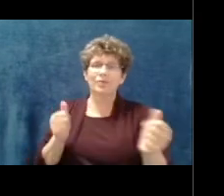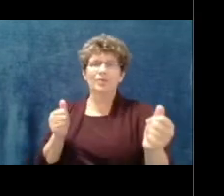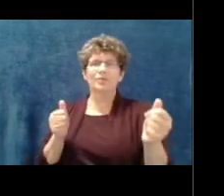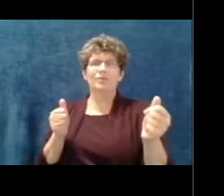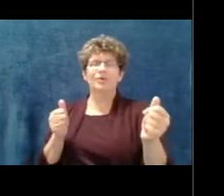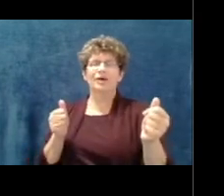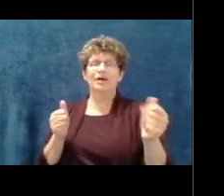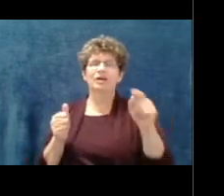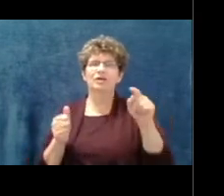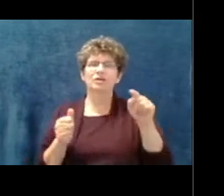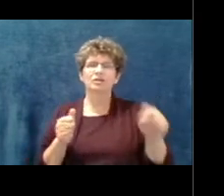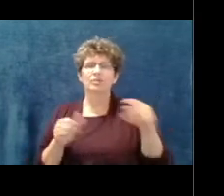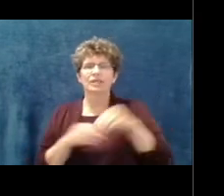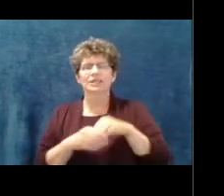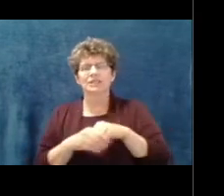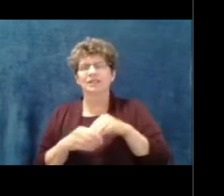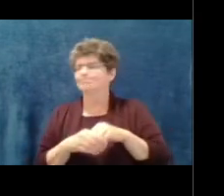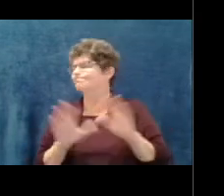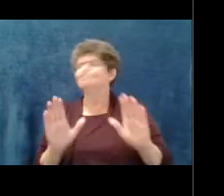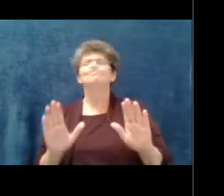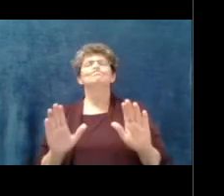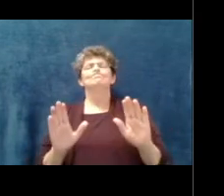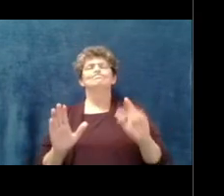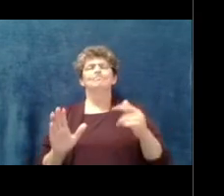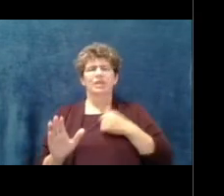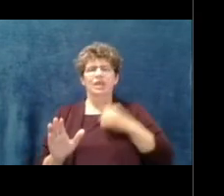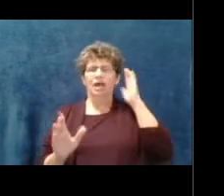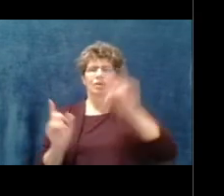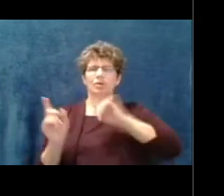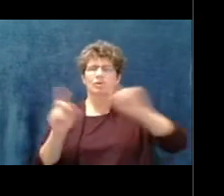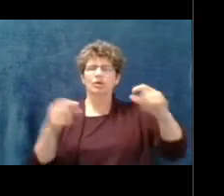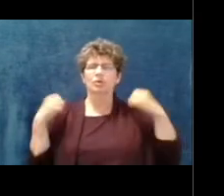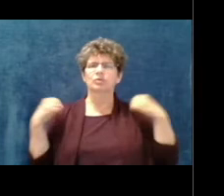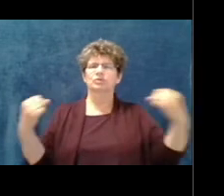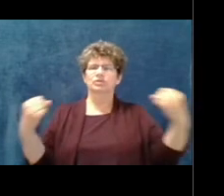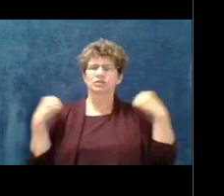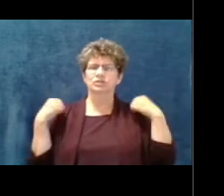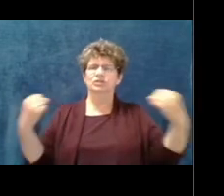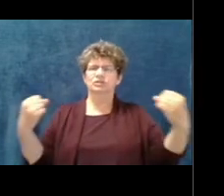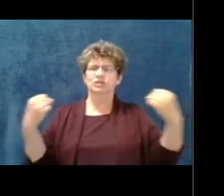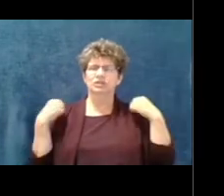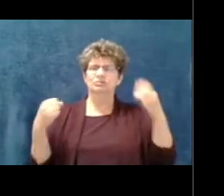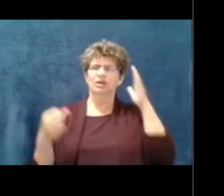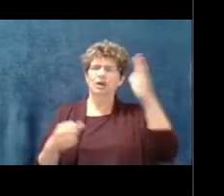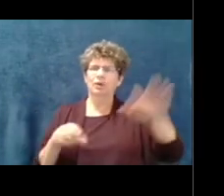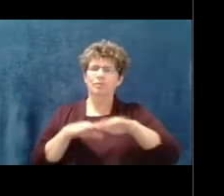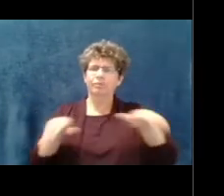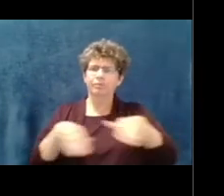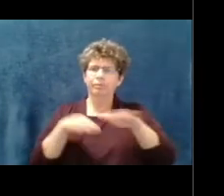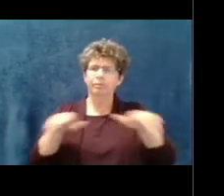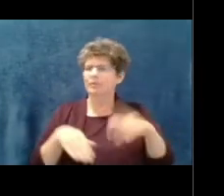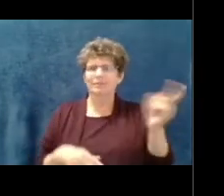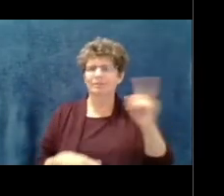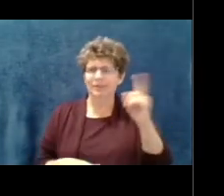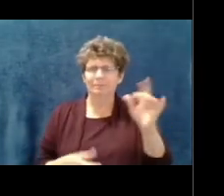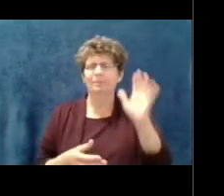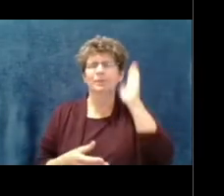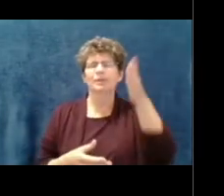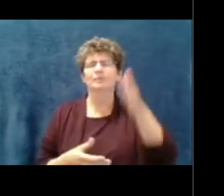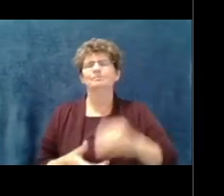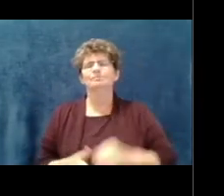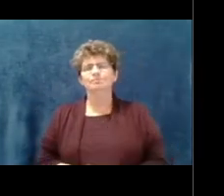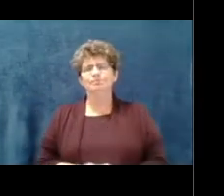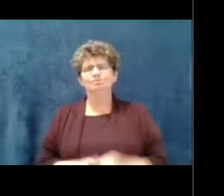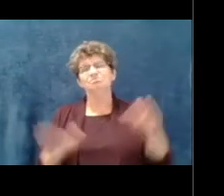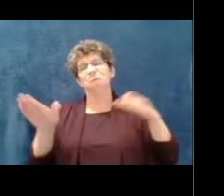up inside, and you said to yourself, I'm going to go to the gym, I'm going to get some exercise, I'm going to do an aquafit class, I'm going to do something like that. You're walking